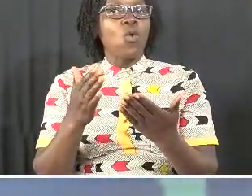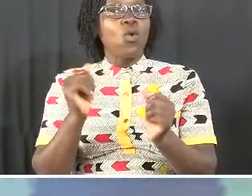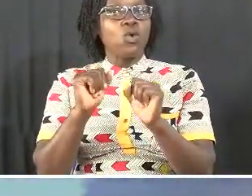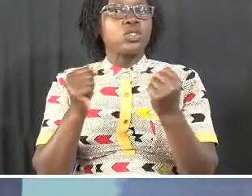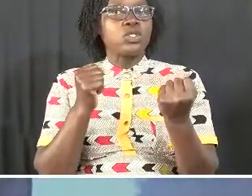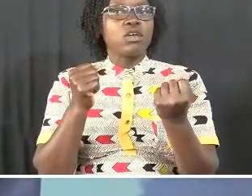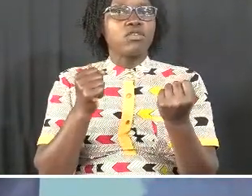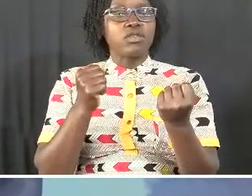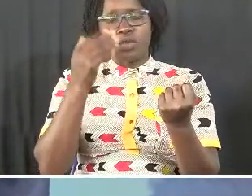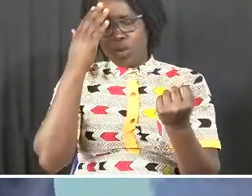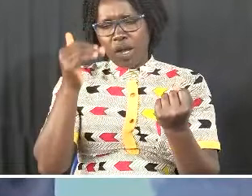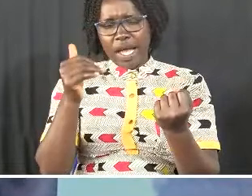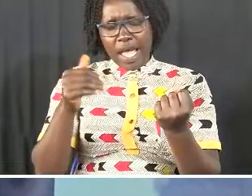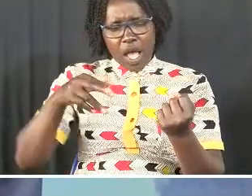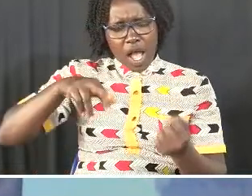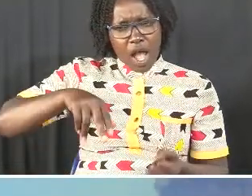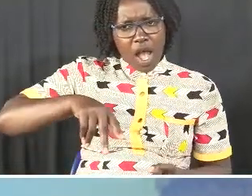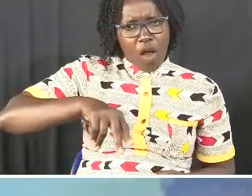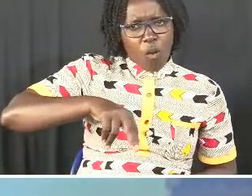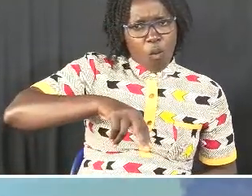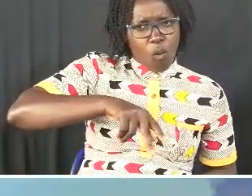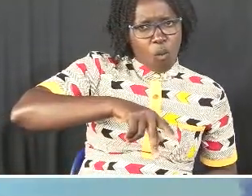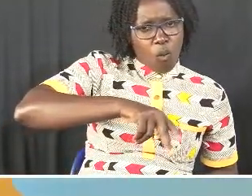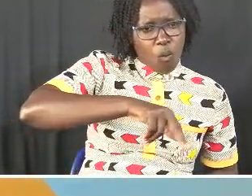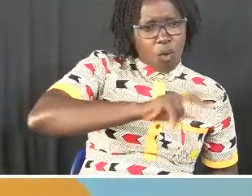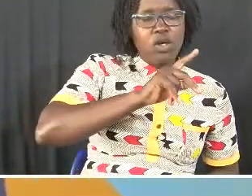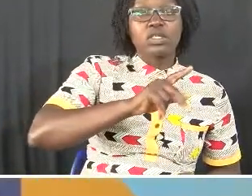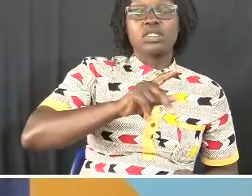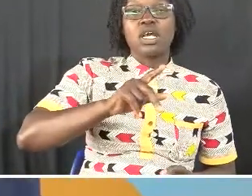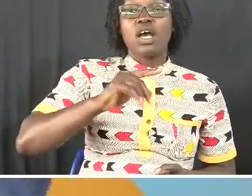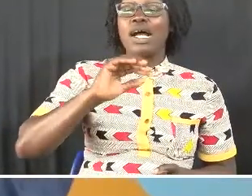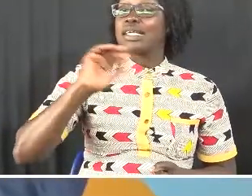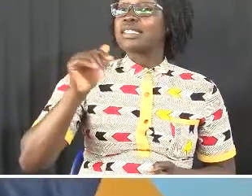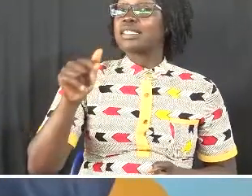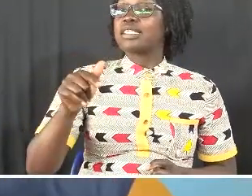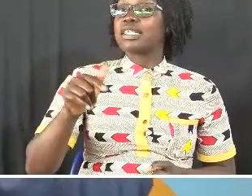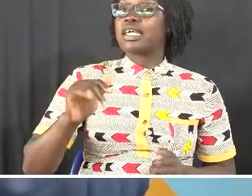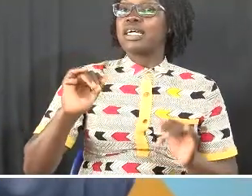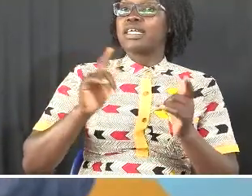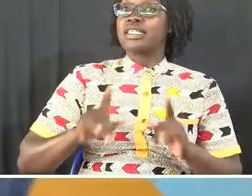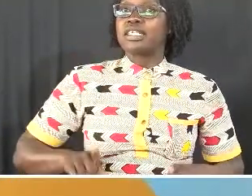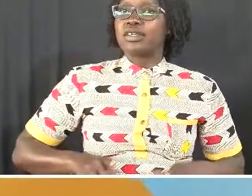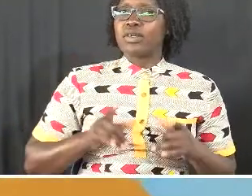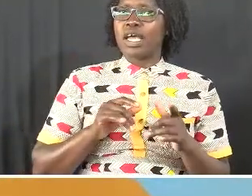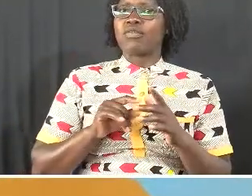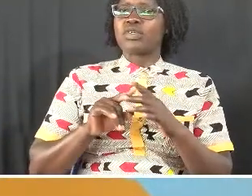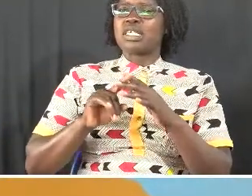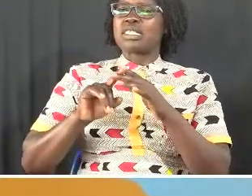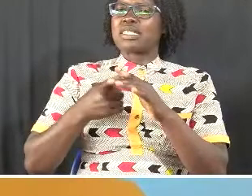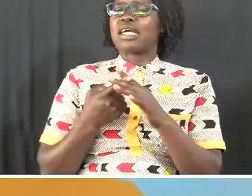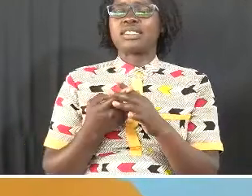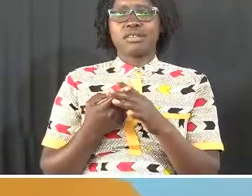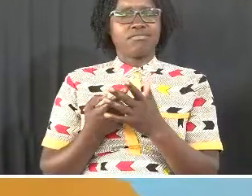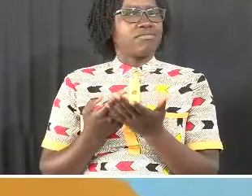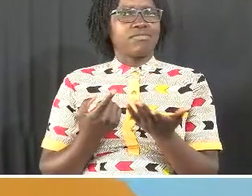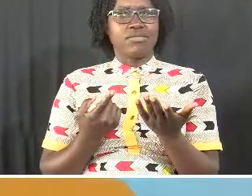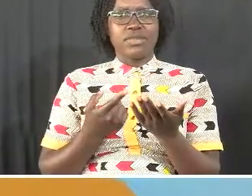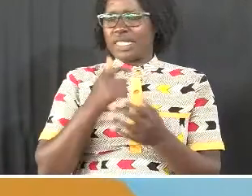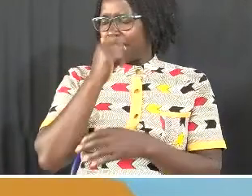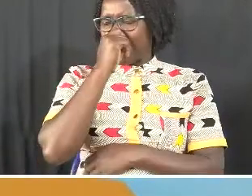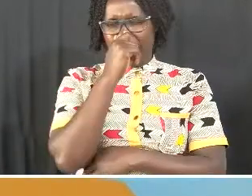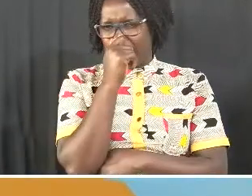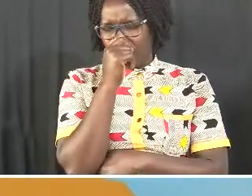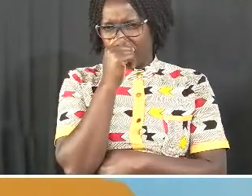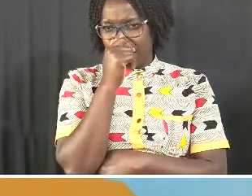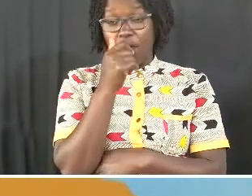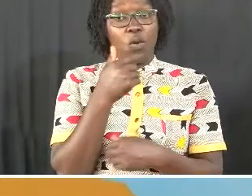took my time to walk on foot in this city when Newlife Church was just beginning. I wish you could have a